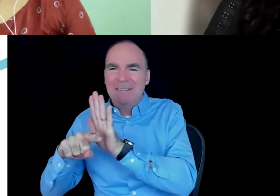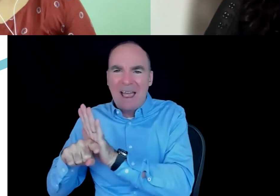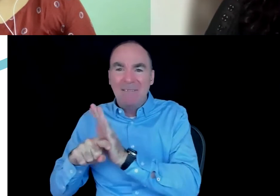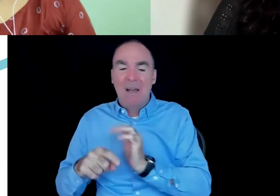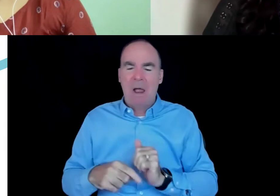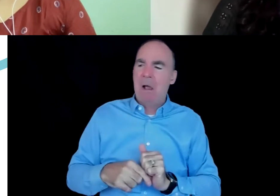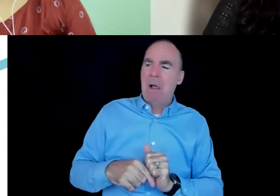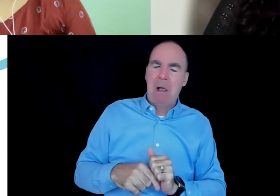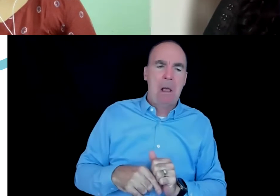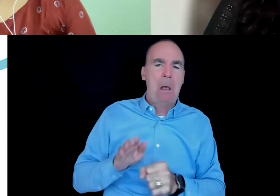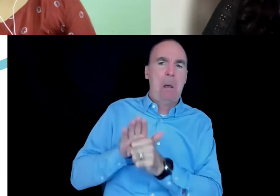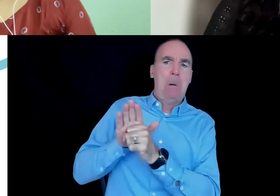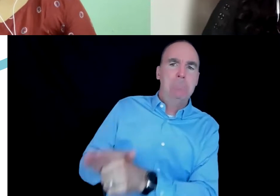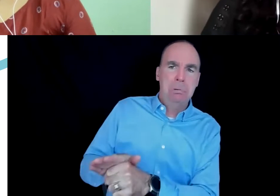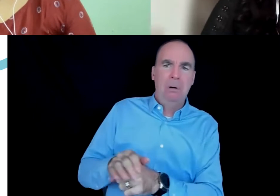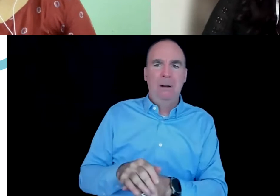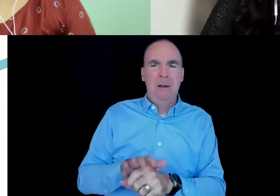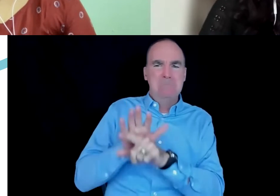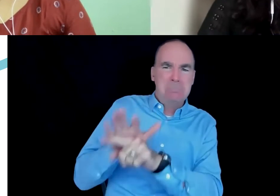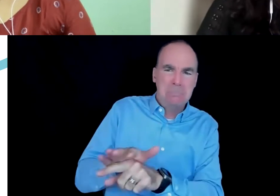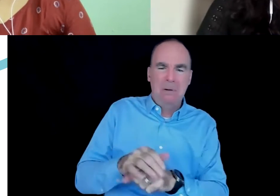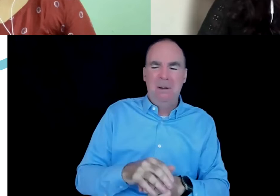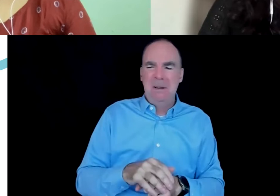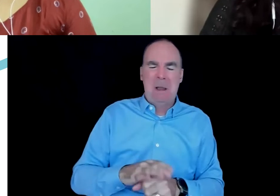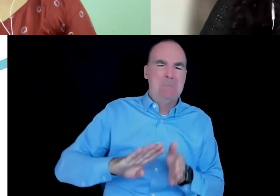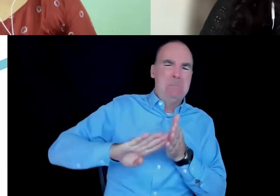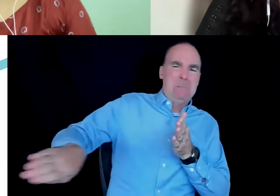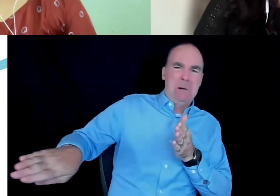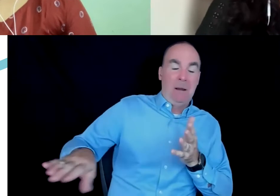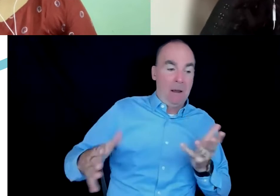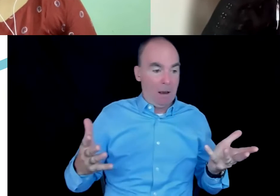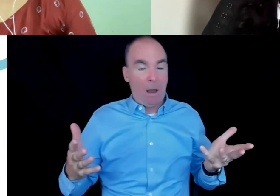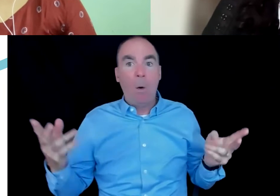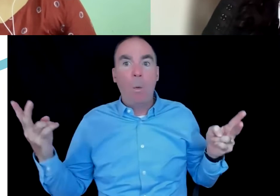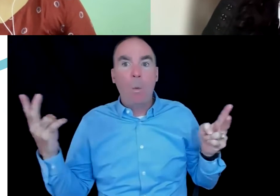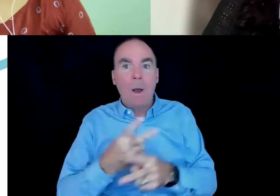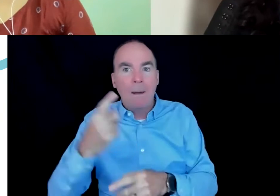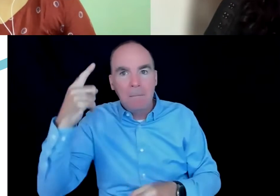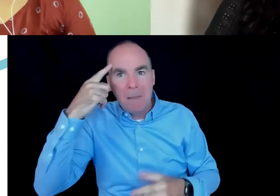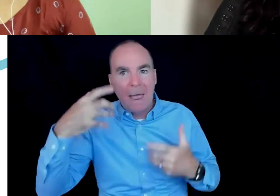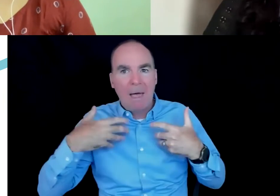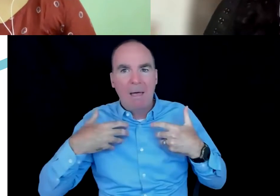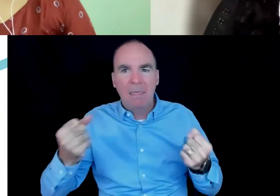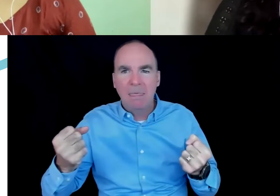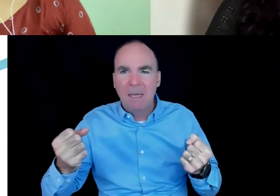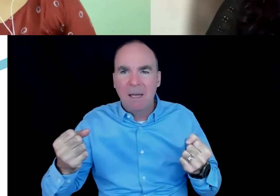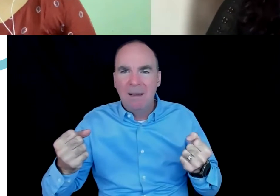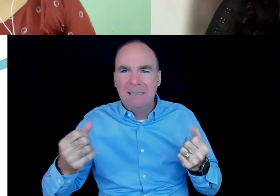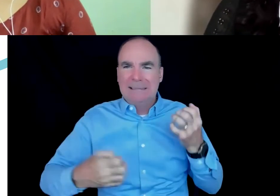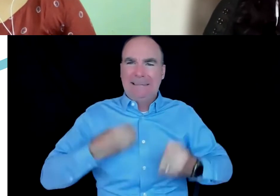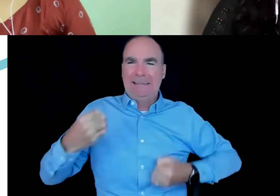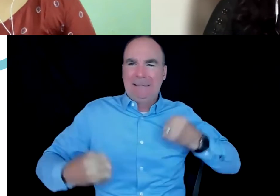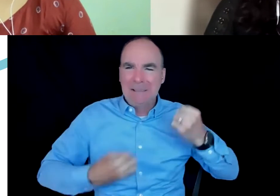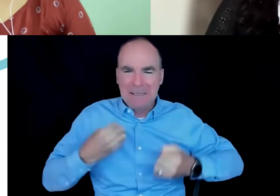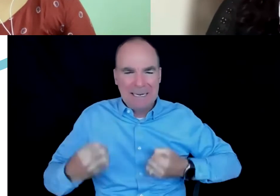on individuals and groups. And that results in a greater risk for experiencing mental health difficulties, for individuals